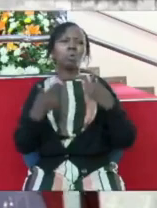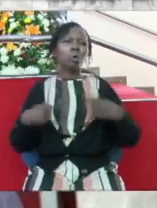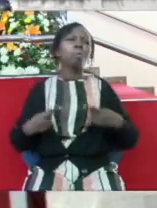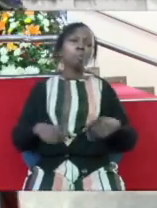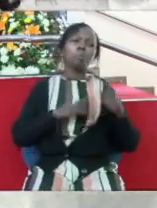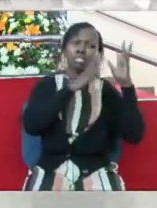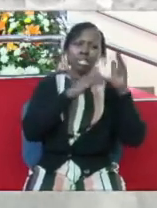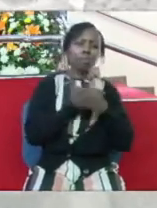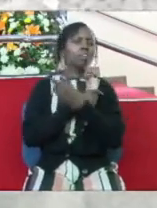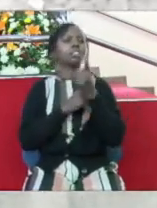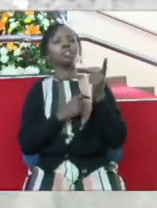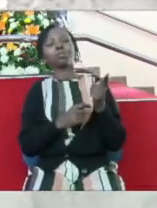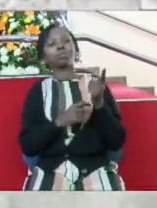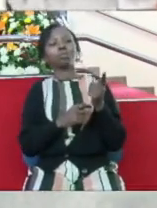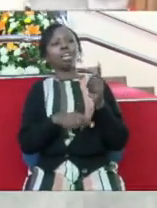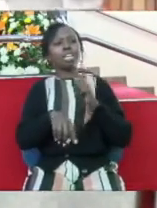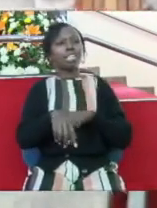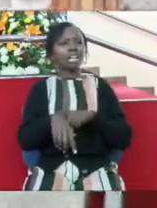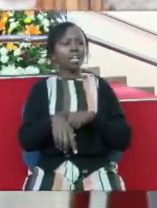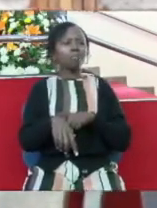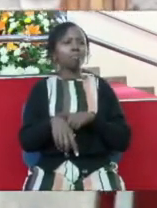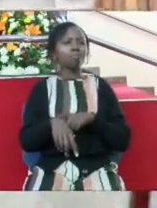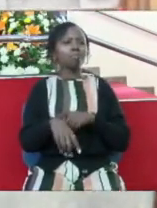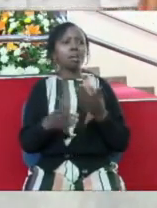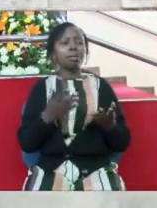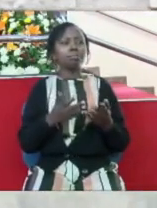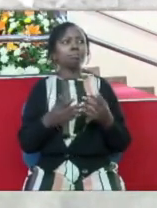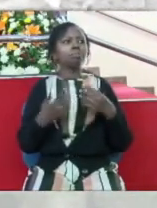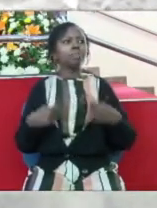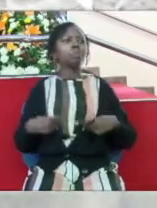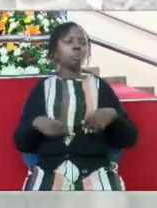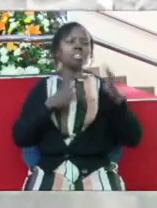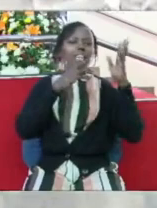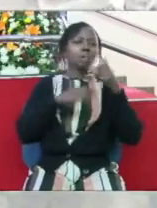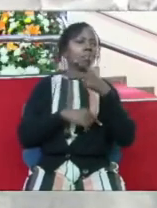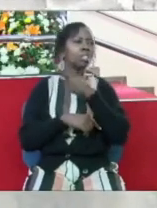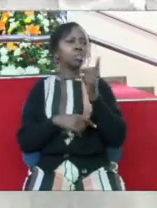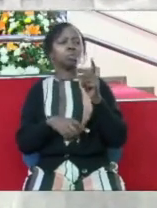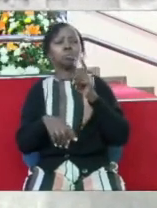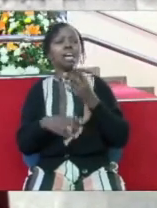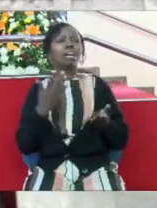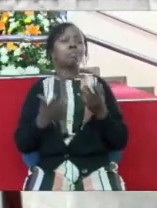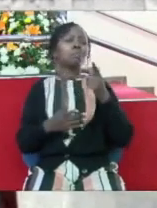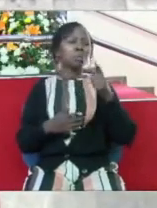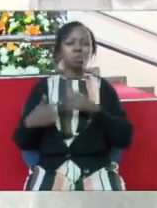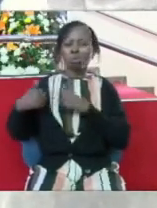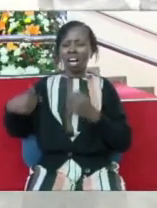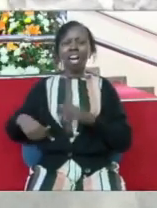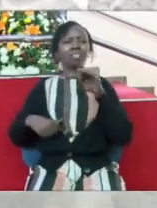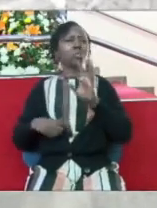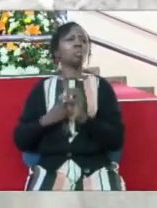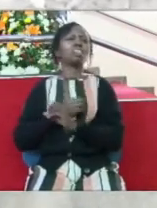applause. Watu wanaweza kushangilia when you are already dying. Kama wewe unakufa, you are empty. Wewe ni mtupu. You have served